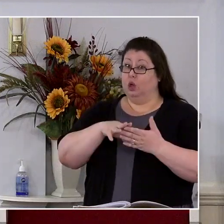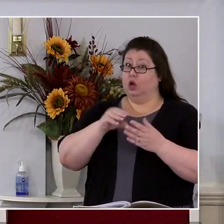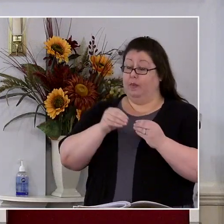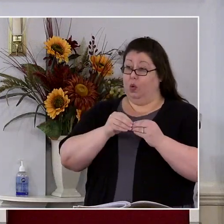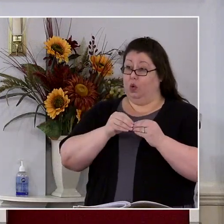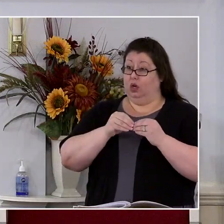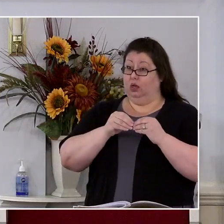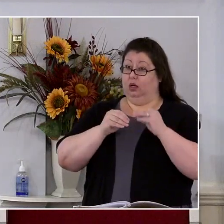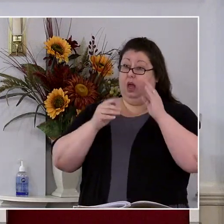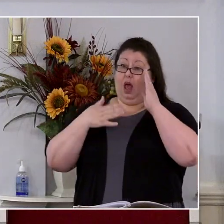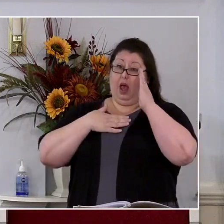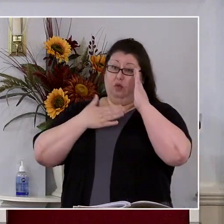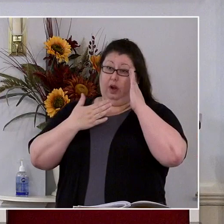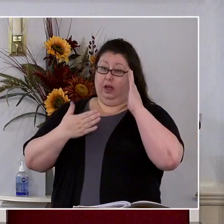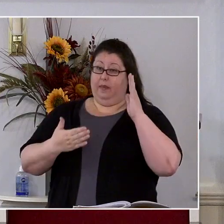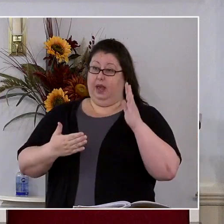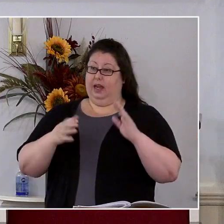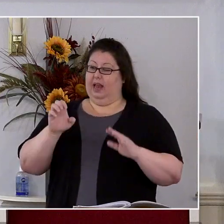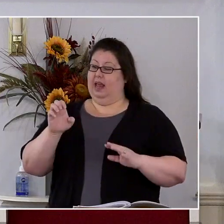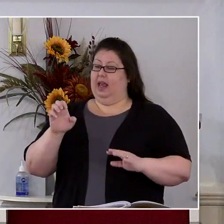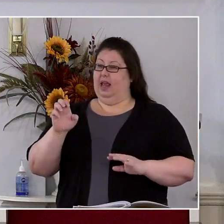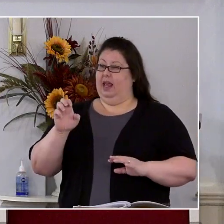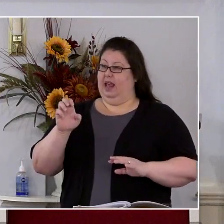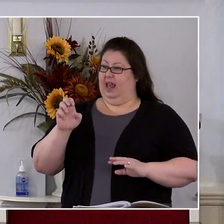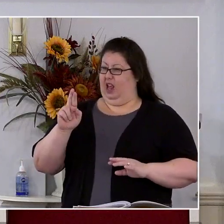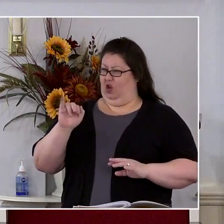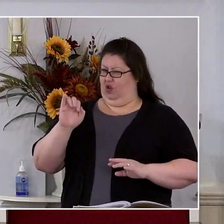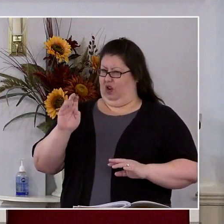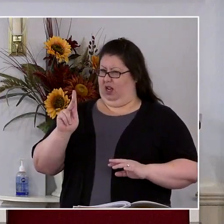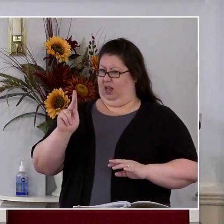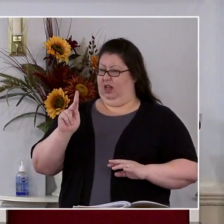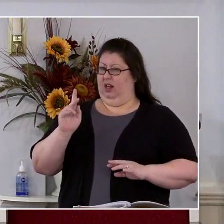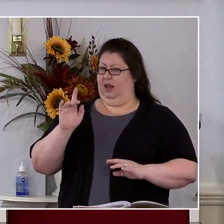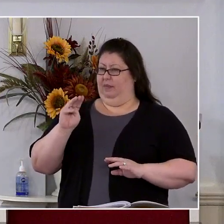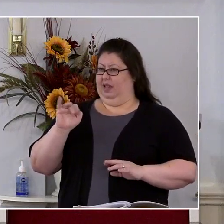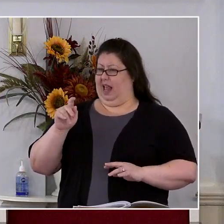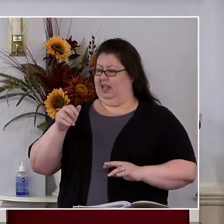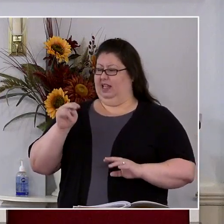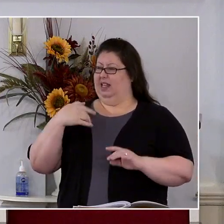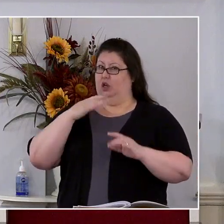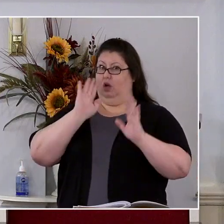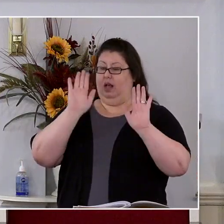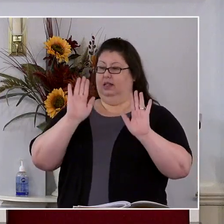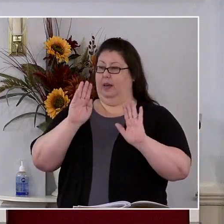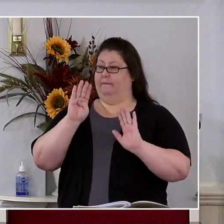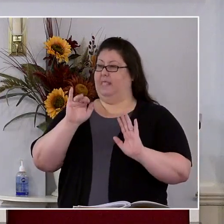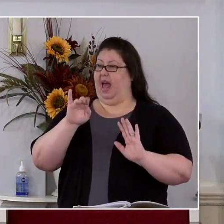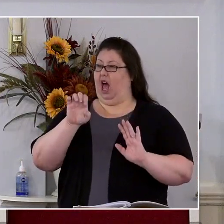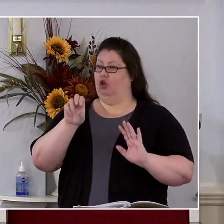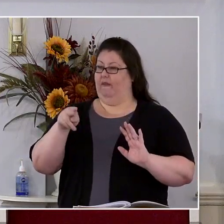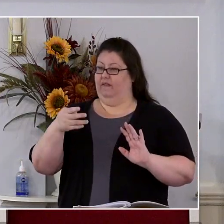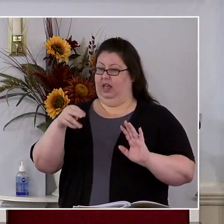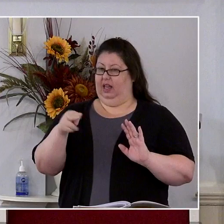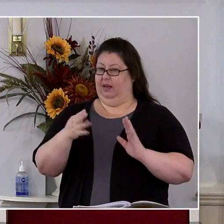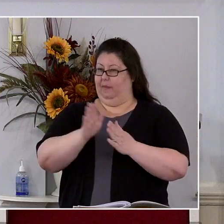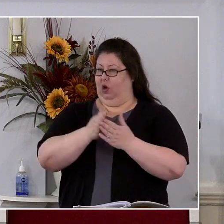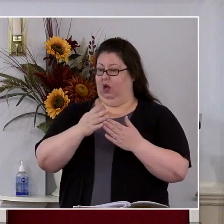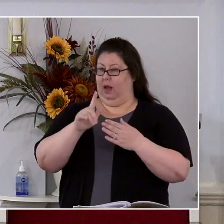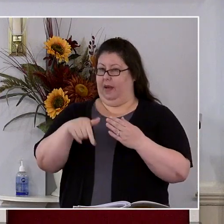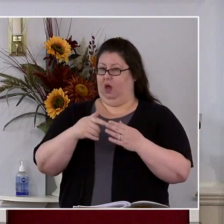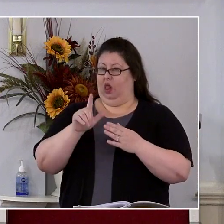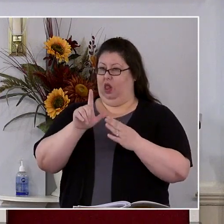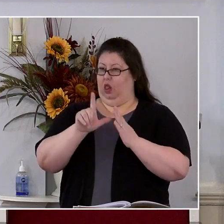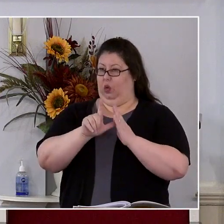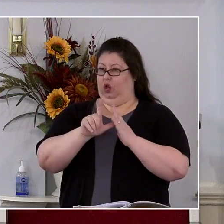more, I recommend Eric Metaxas's excellent biography of Luther, and I do have a copy I can lend out if anybody would